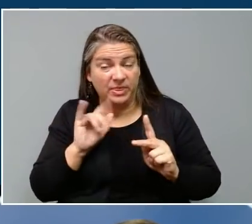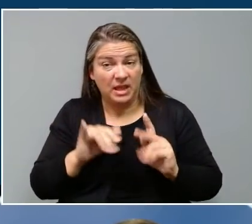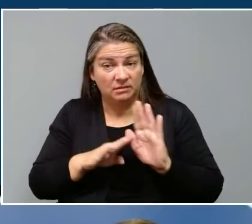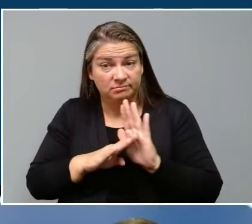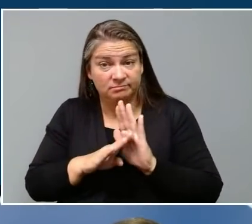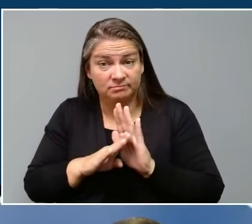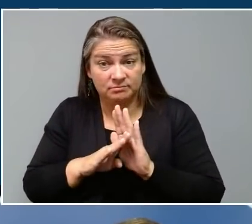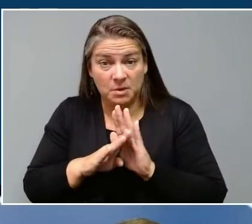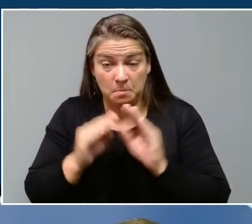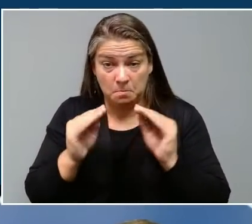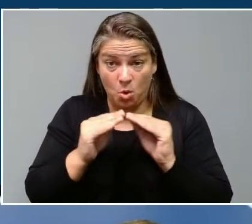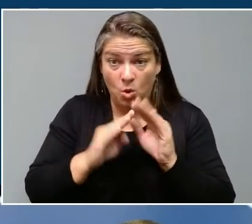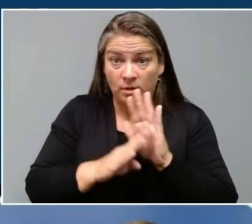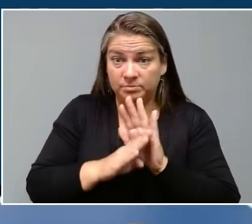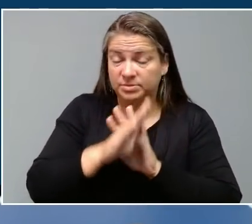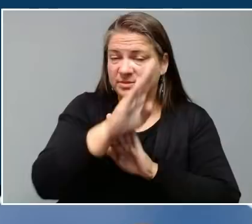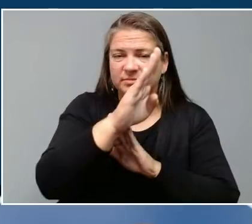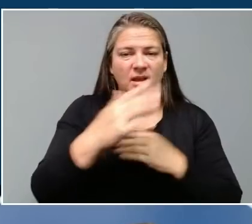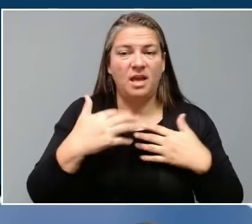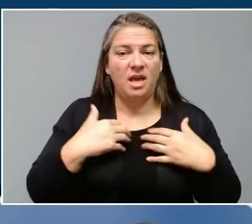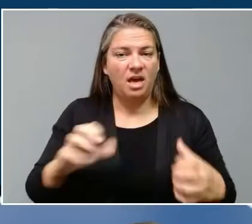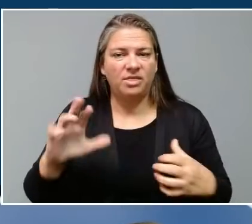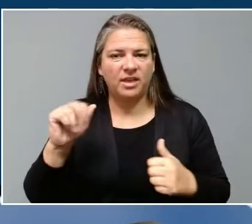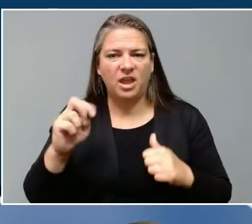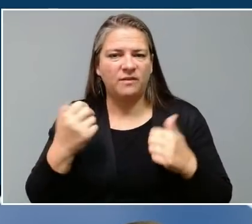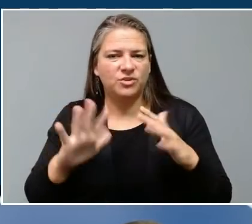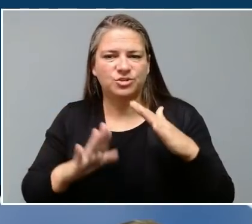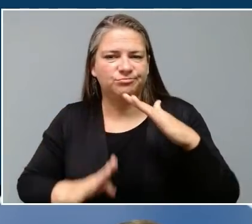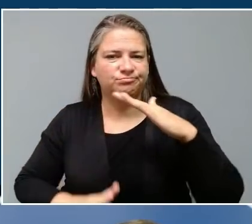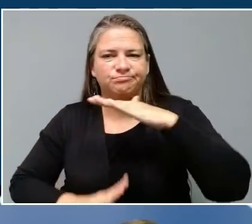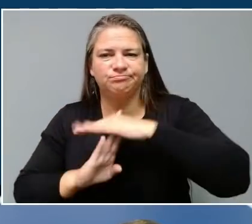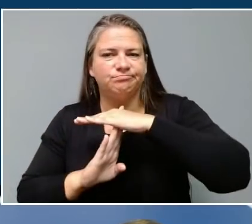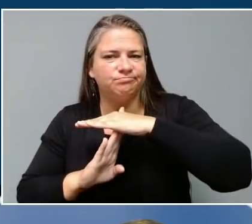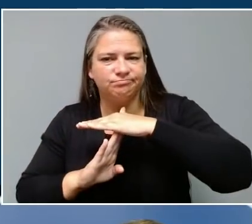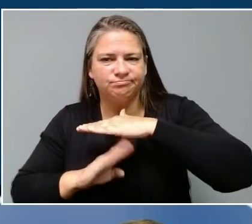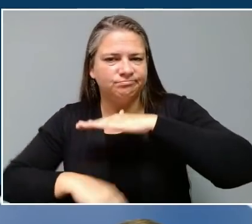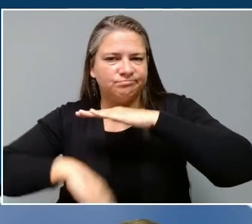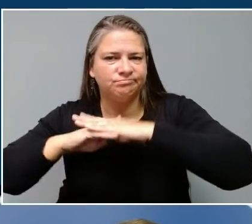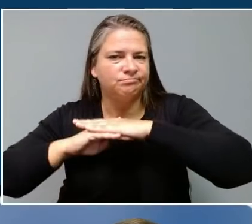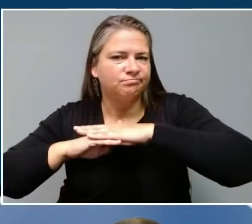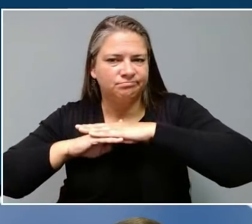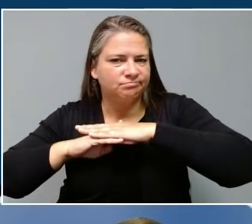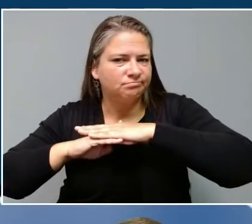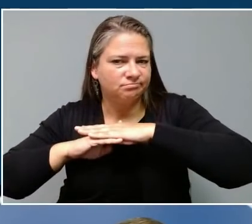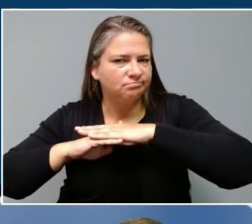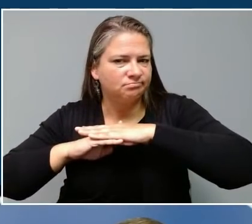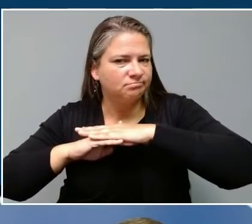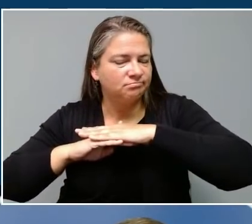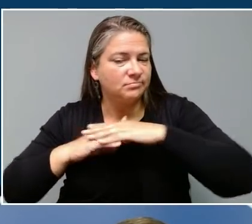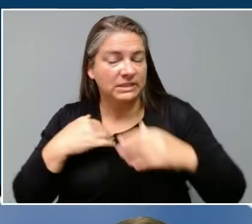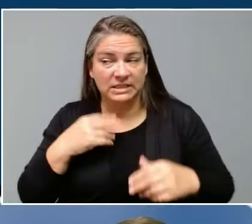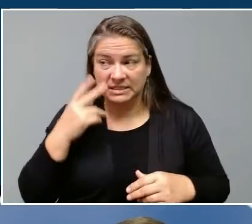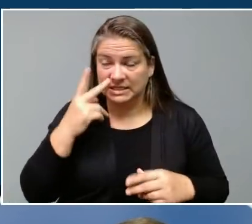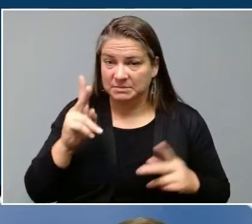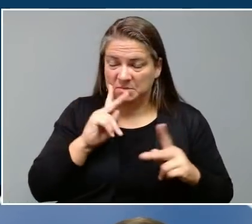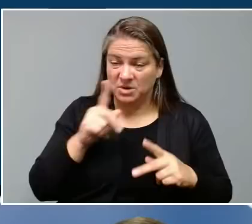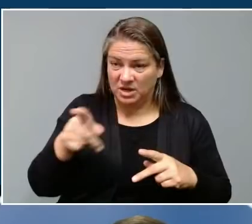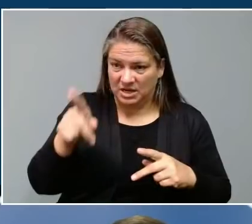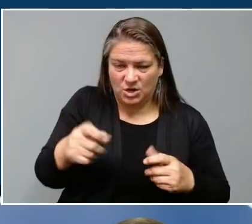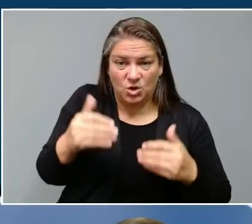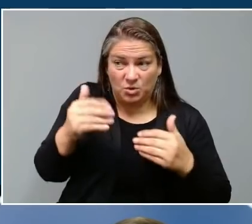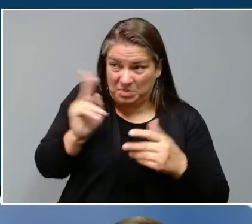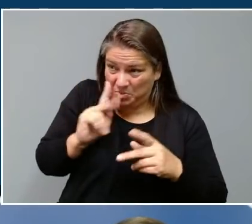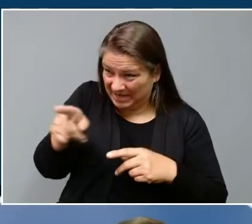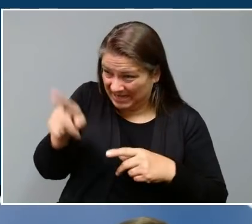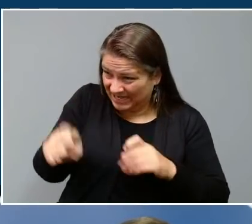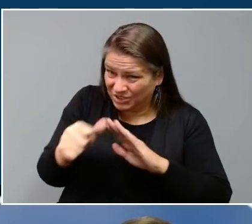out of healthcare capacity. And already we see folks that probably need to go ahead and have a surgery having to